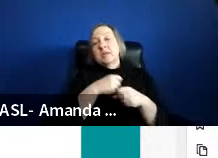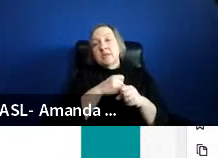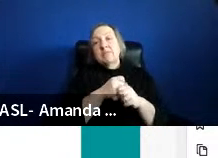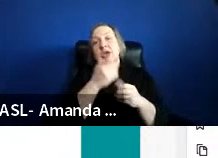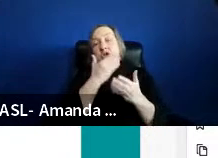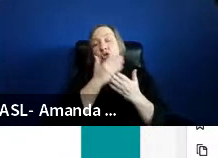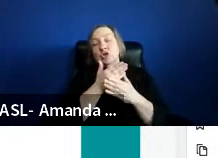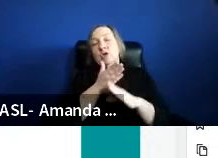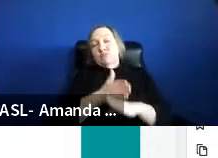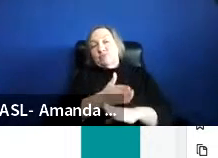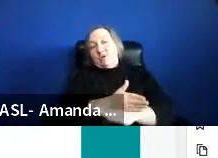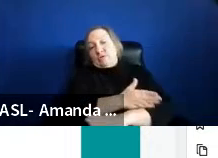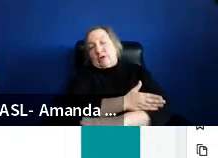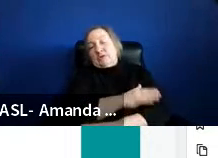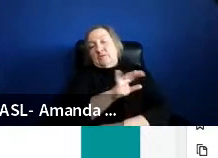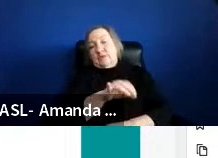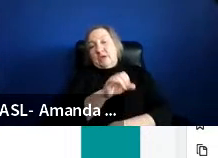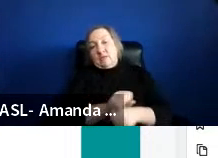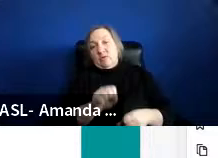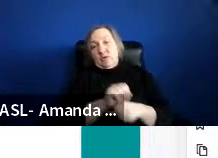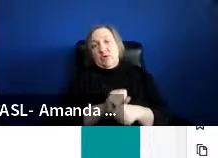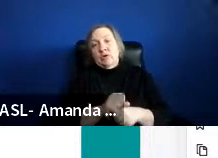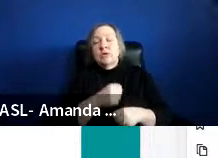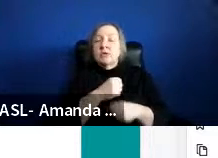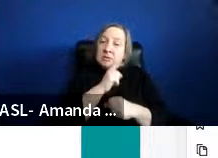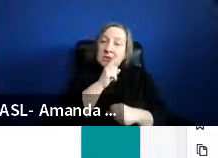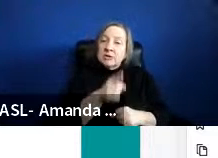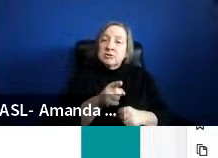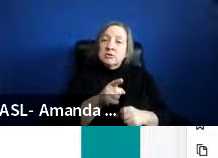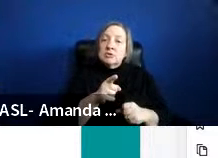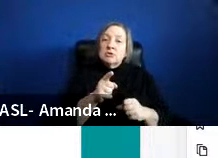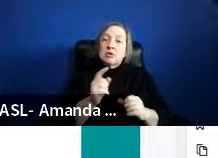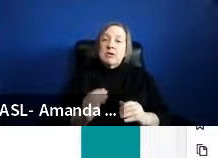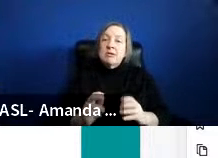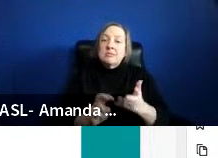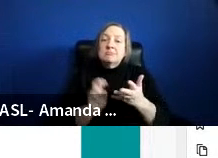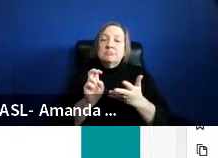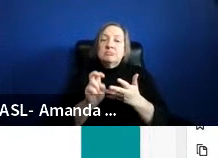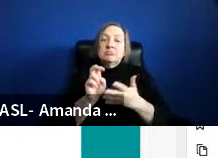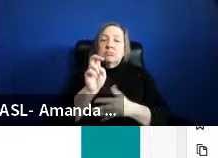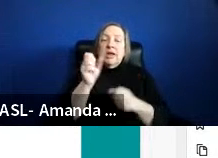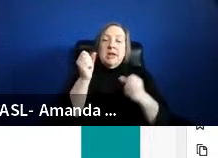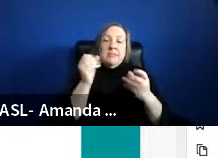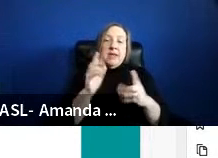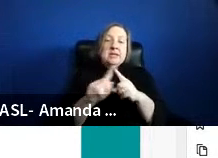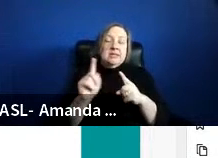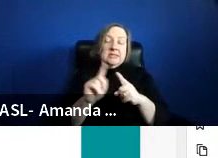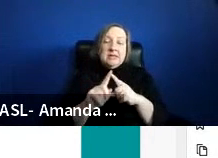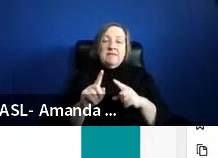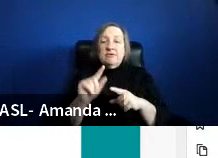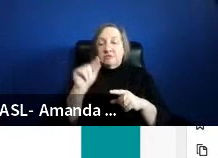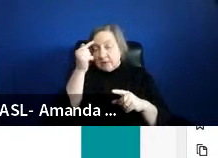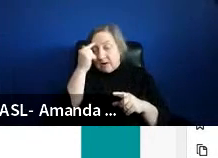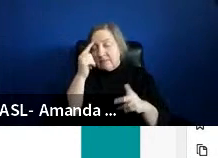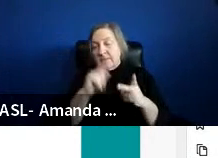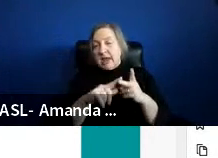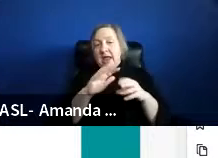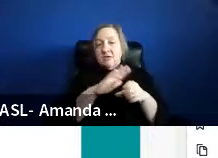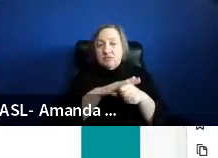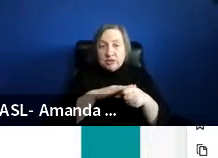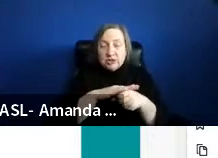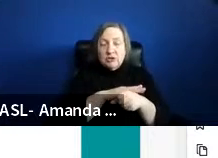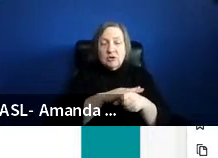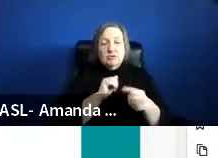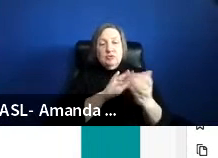good progress on the work to ensure advancement in a multi-jurisdictional and a regional approach to addressing